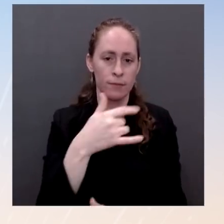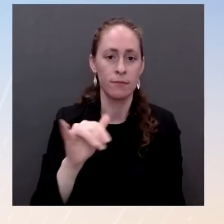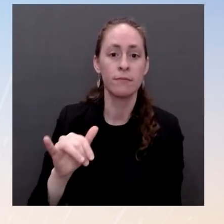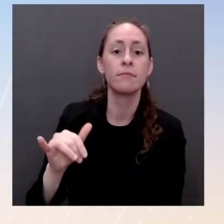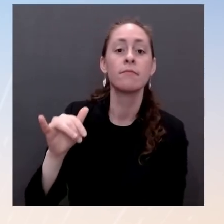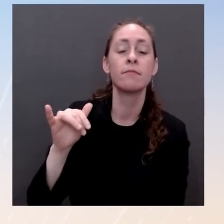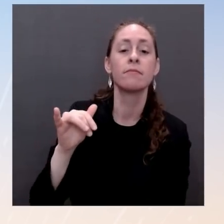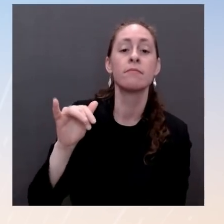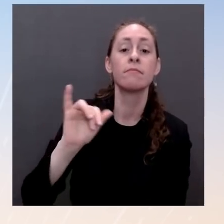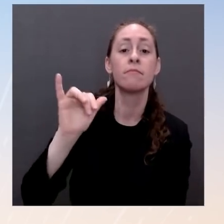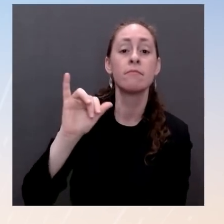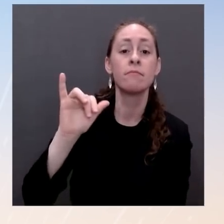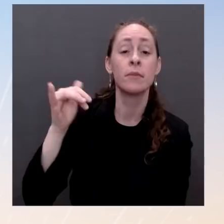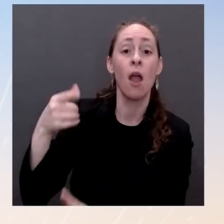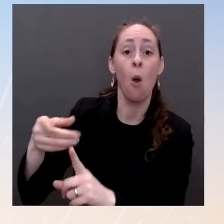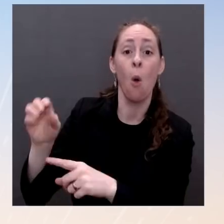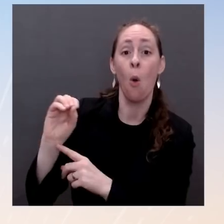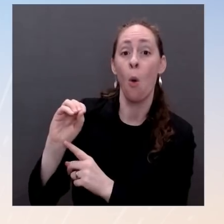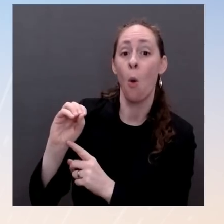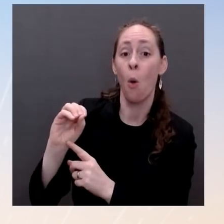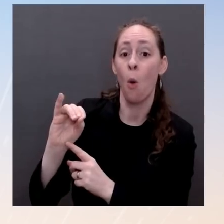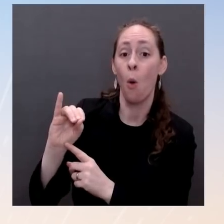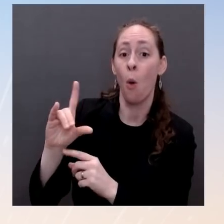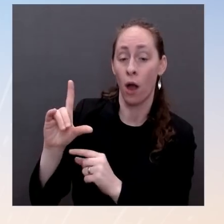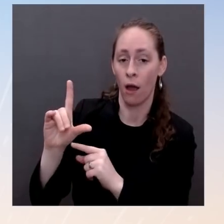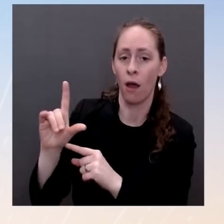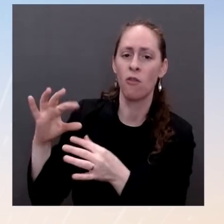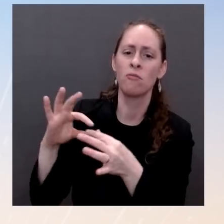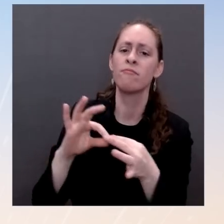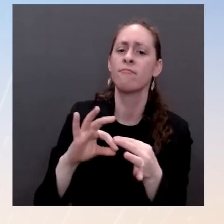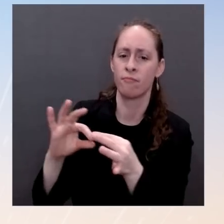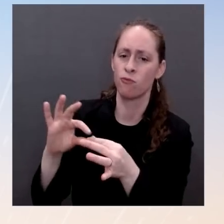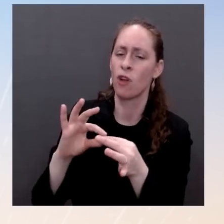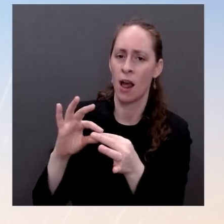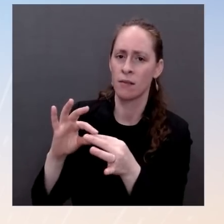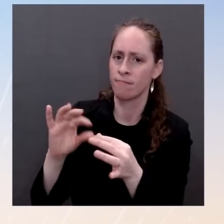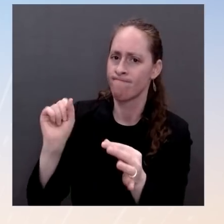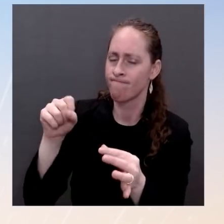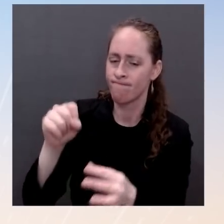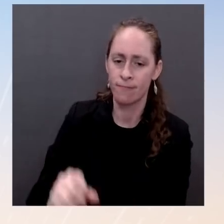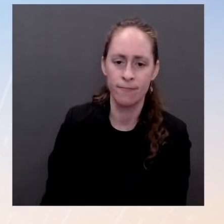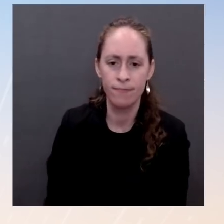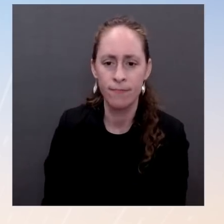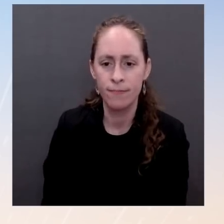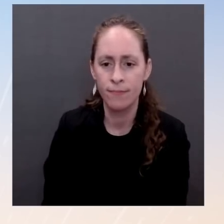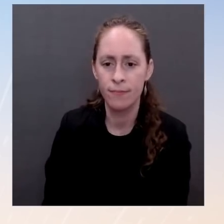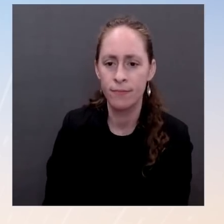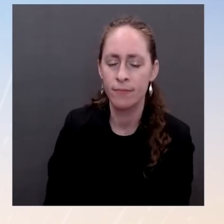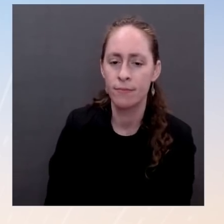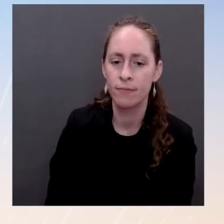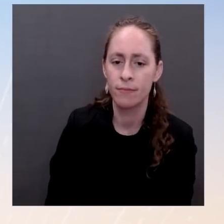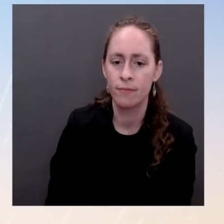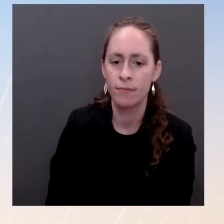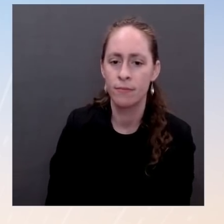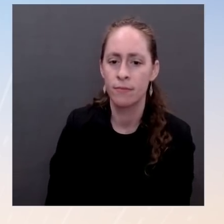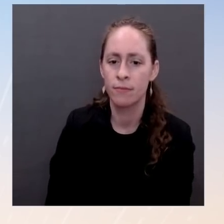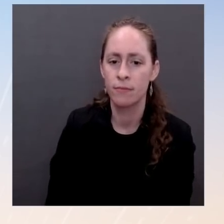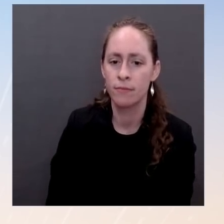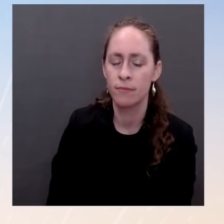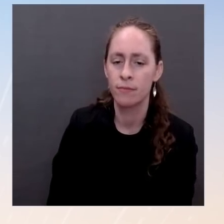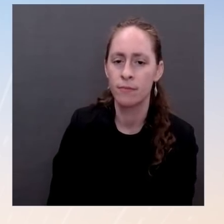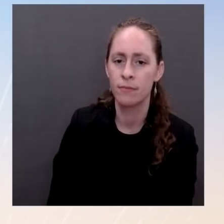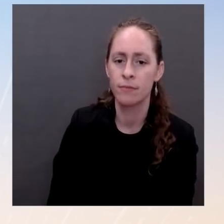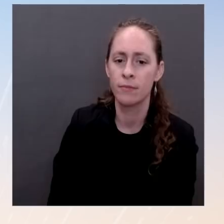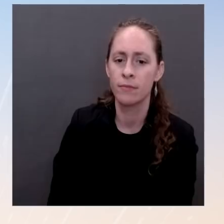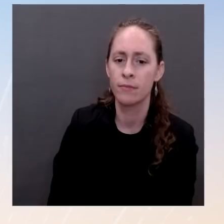So, go ahead. The president said that an invasion remains distinctly possible. Yeah. Some senior administration officials said a couple days ago that